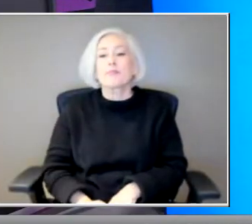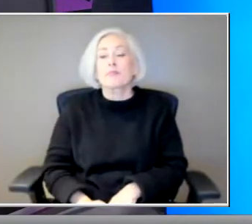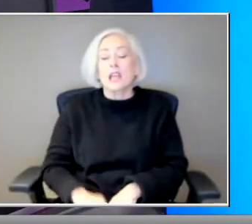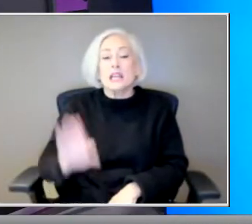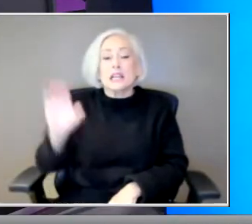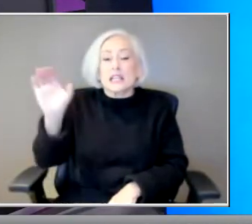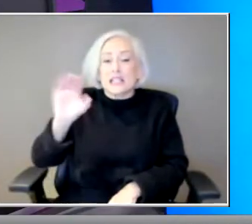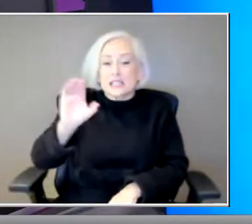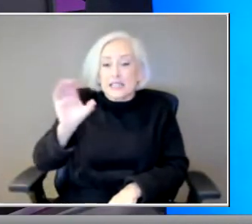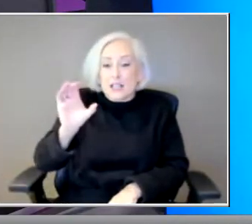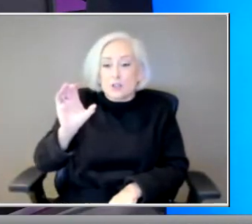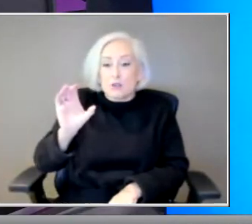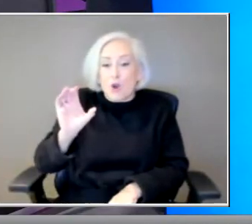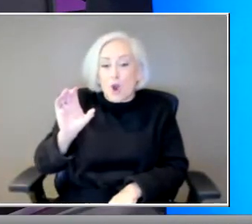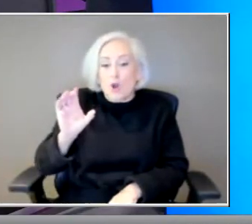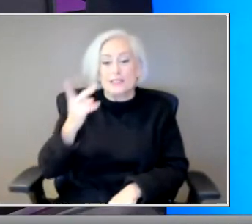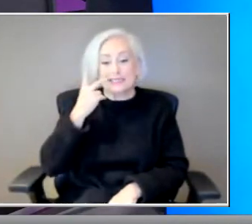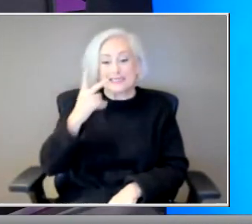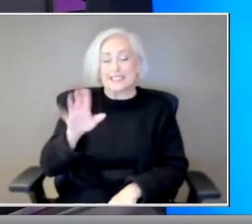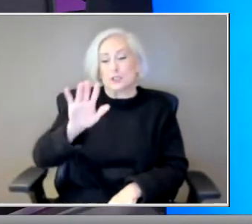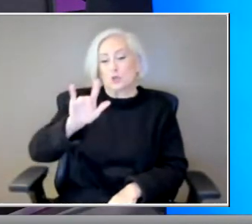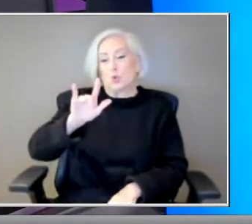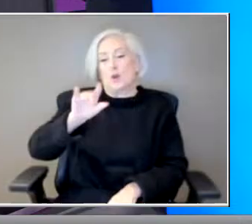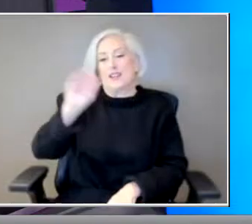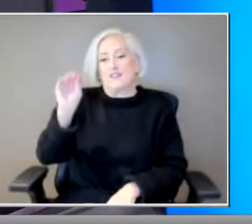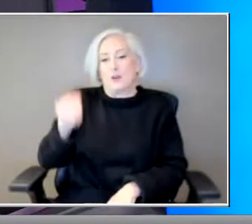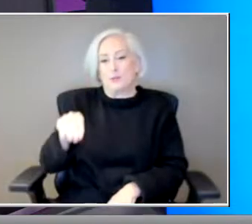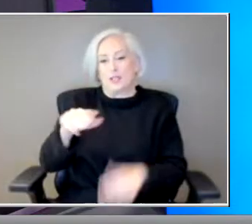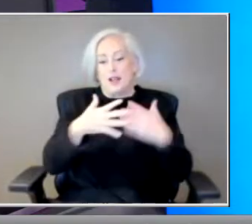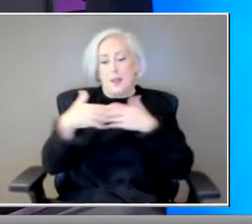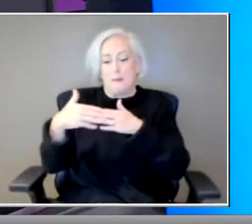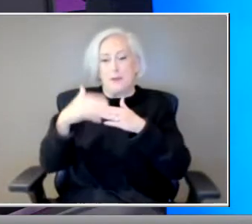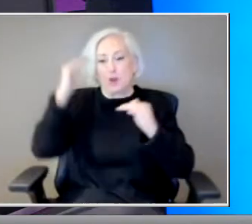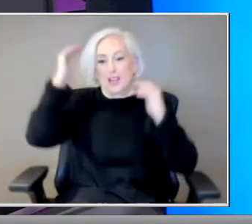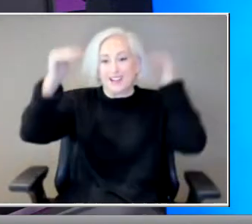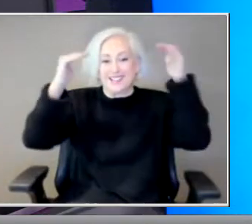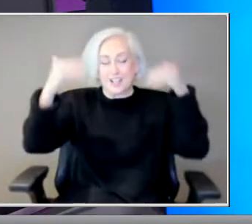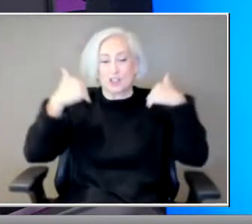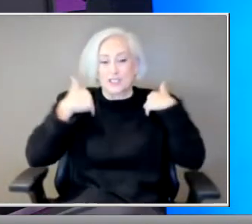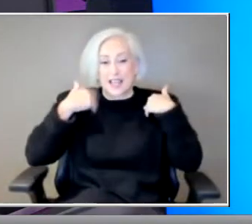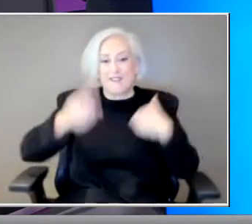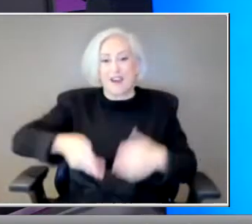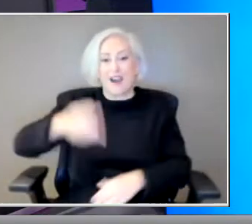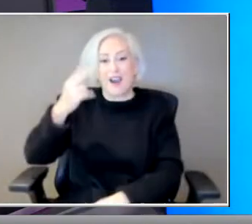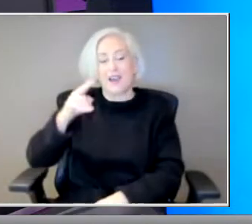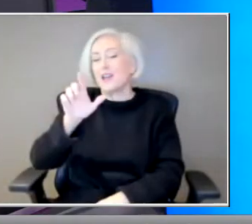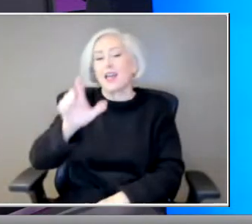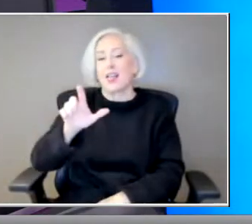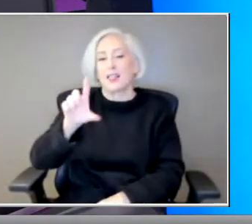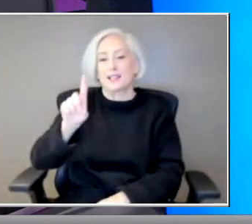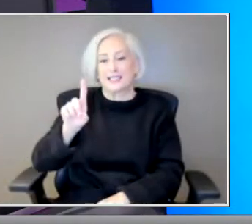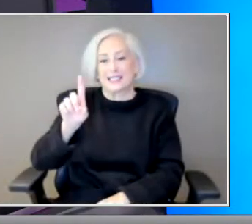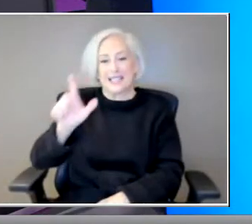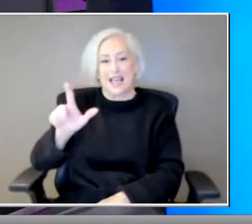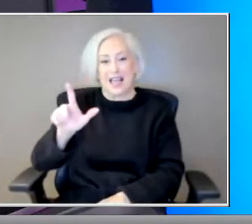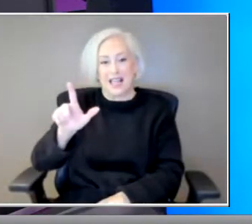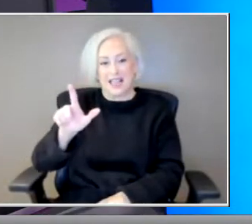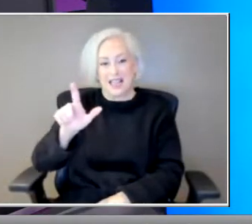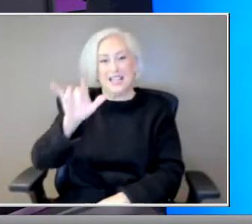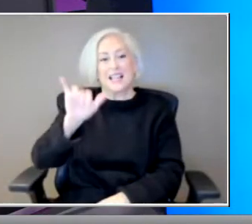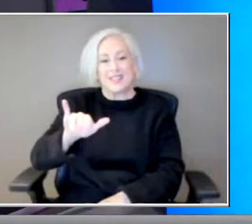finds that 25% of American adults have high LDL. And that, as you're saying, increases your